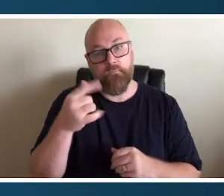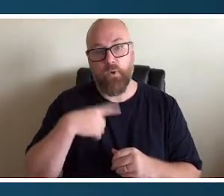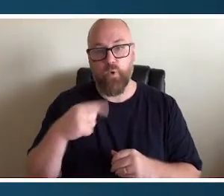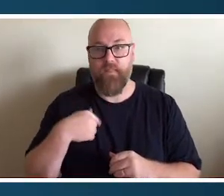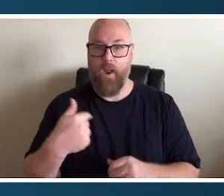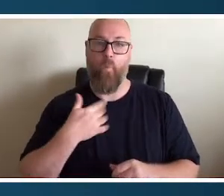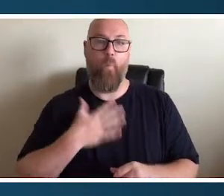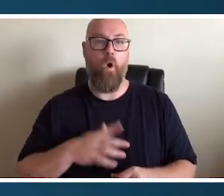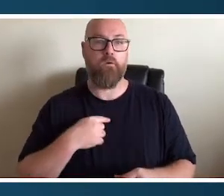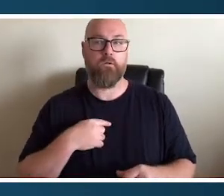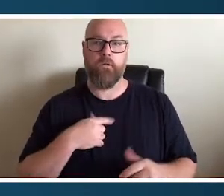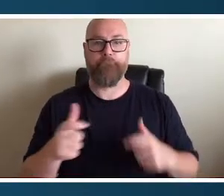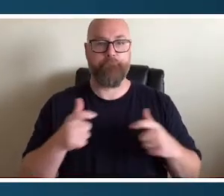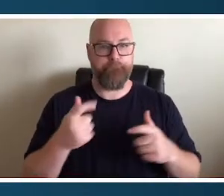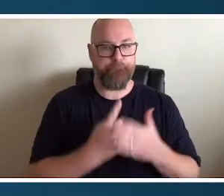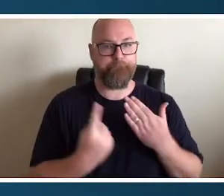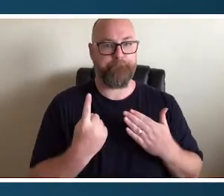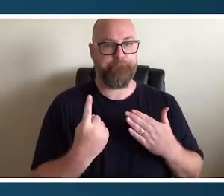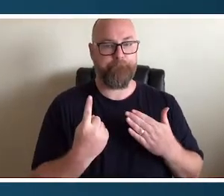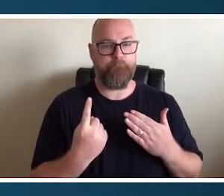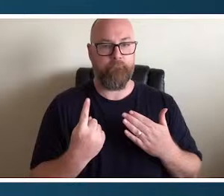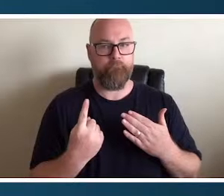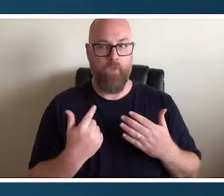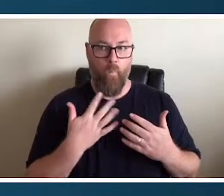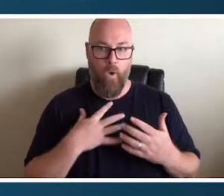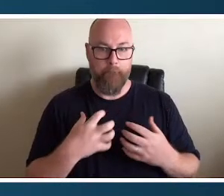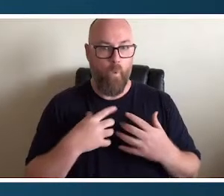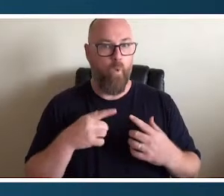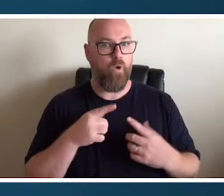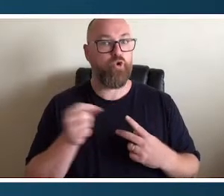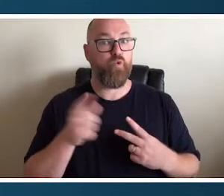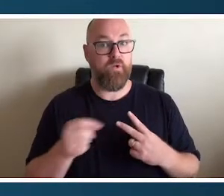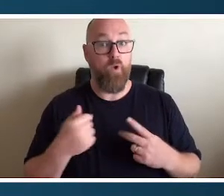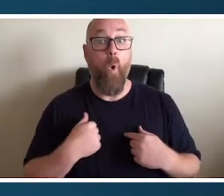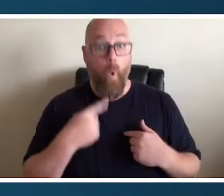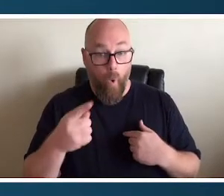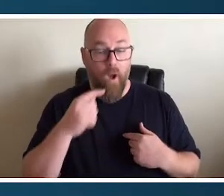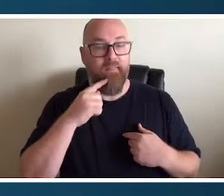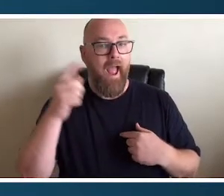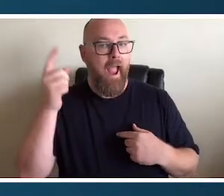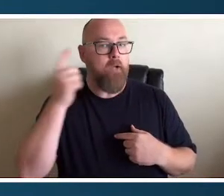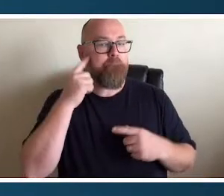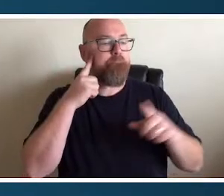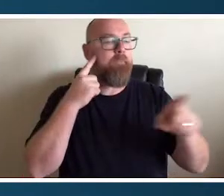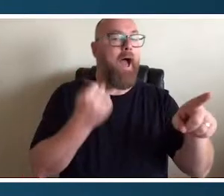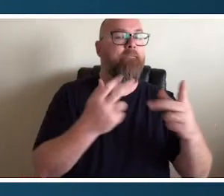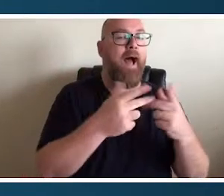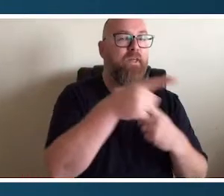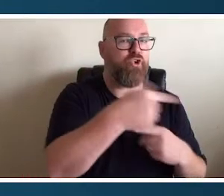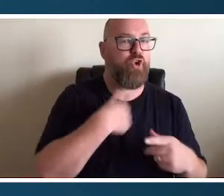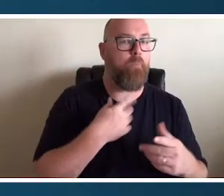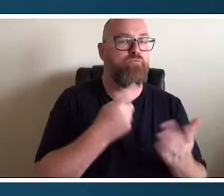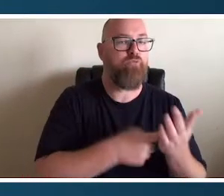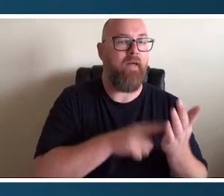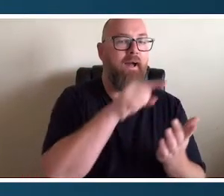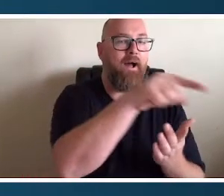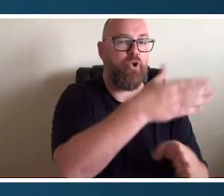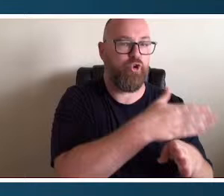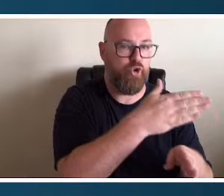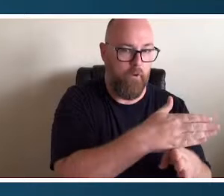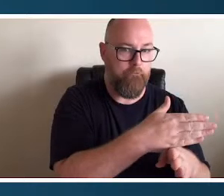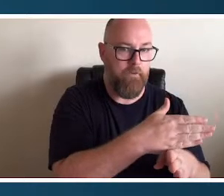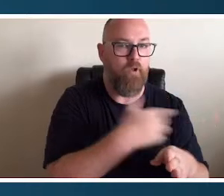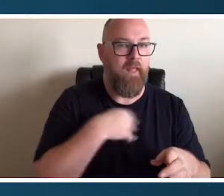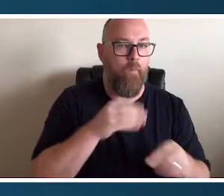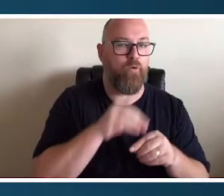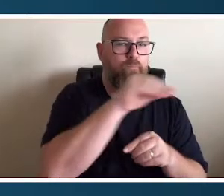want to have choices, or they are aware of different kind of job that they prefer somewhere else, and that's why they want to have the options to